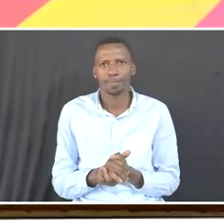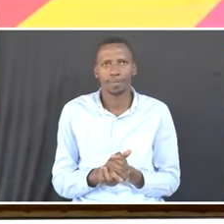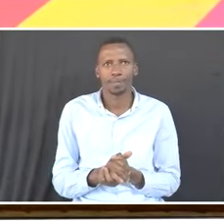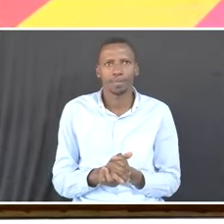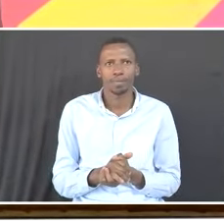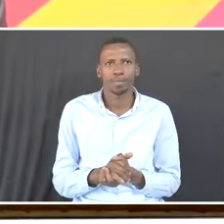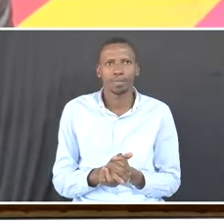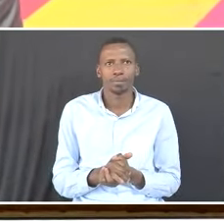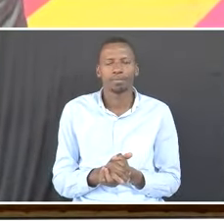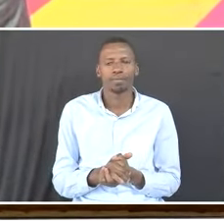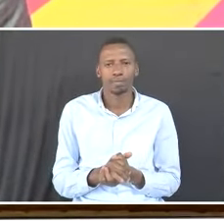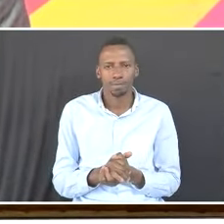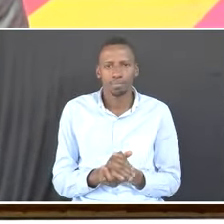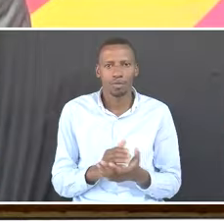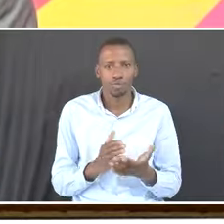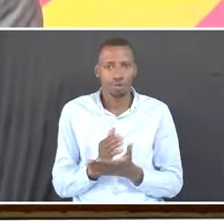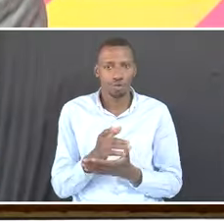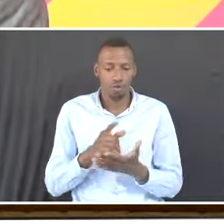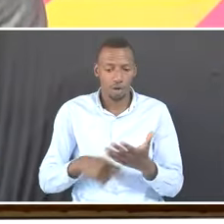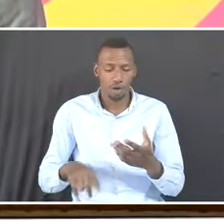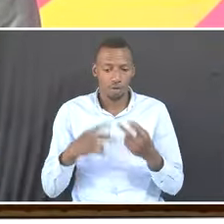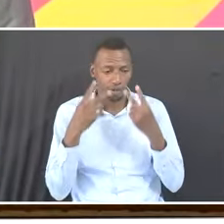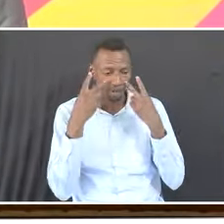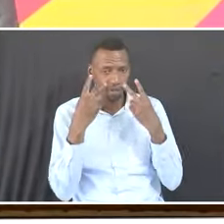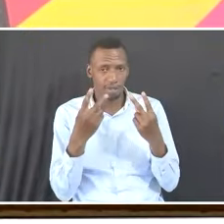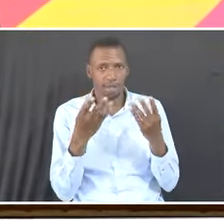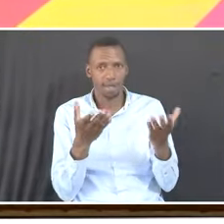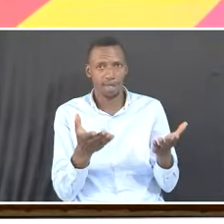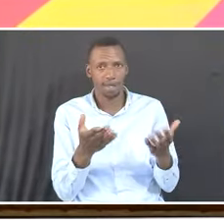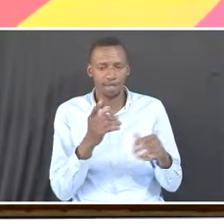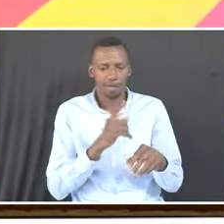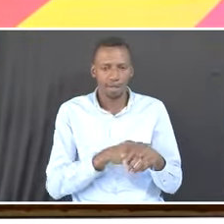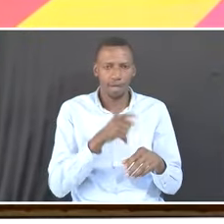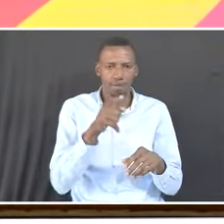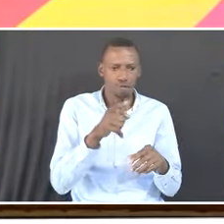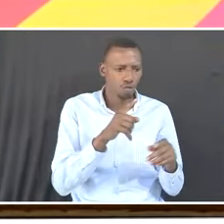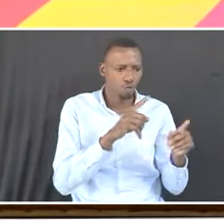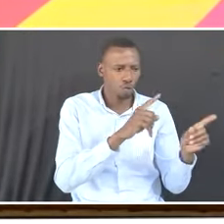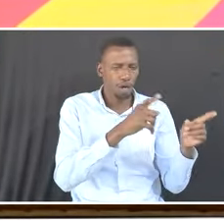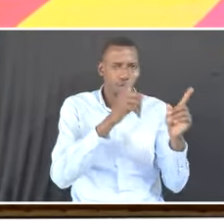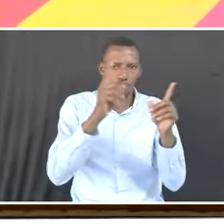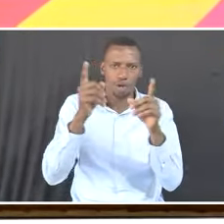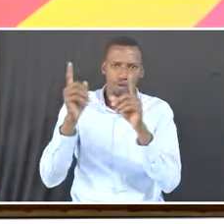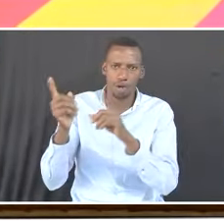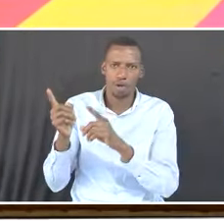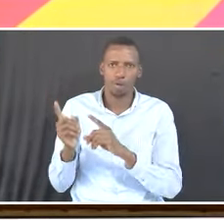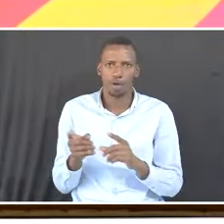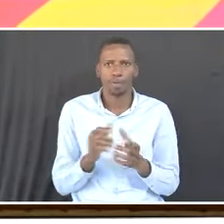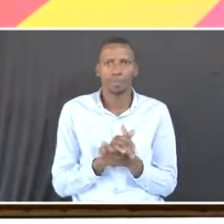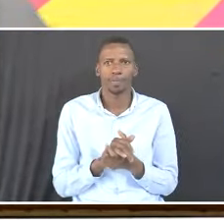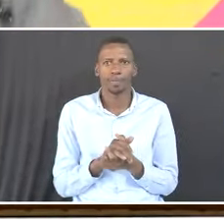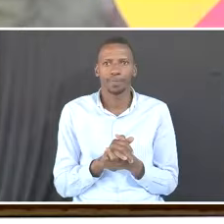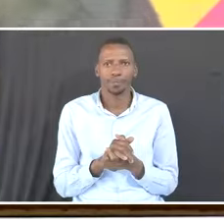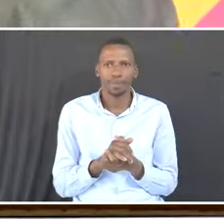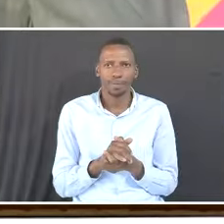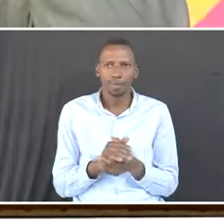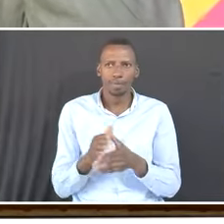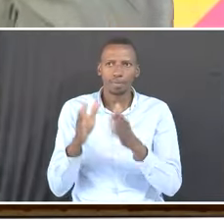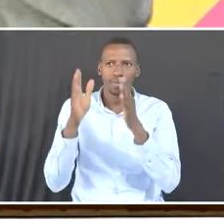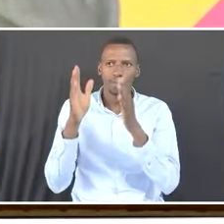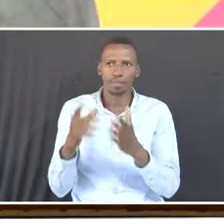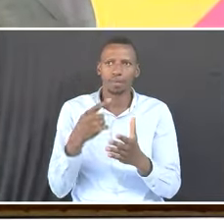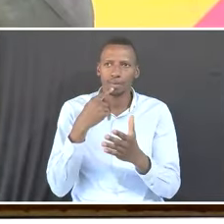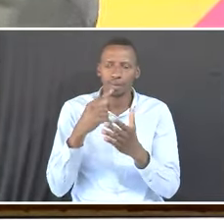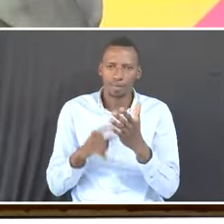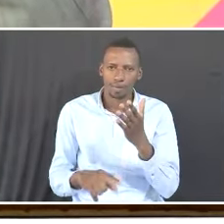Because of what we see, people of God, when you walk around, someone estimated one time that if